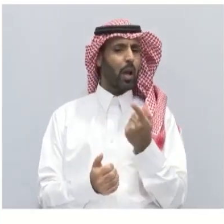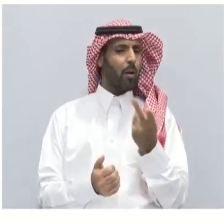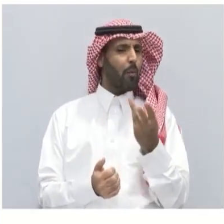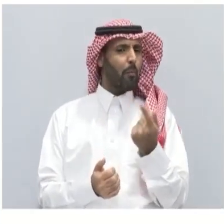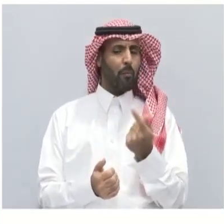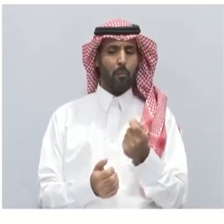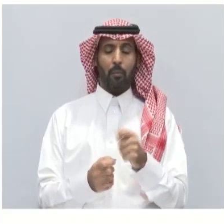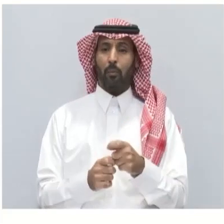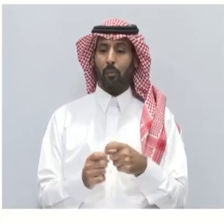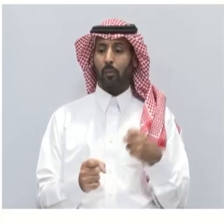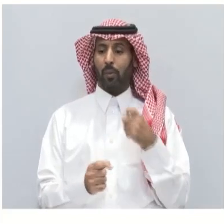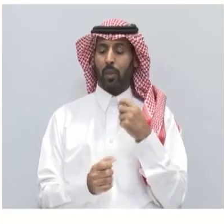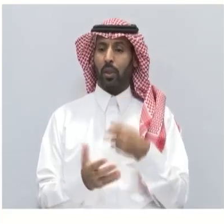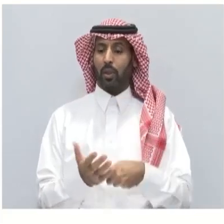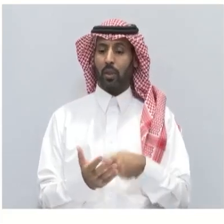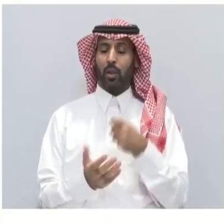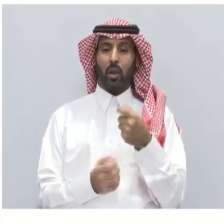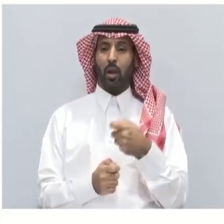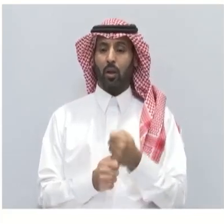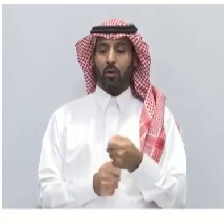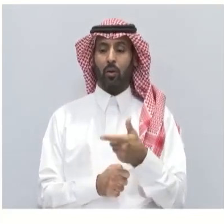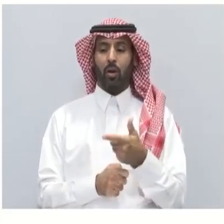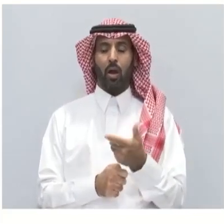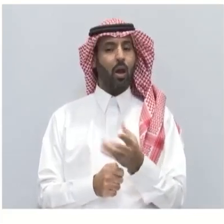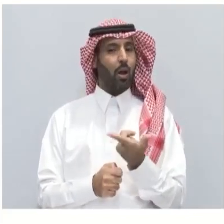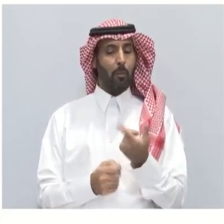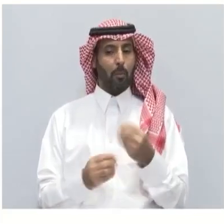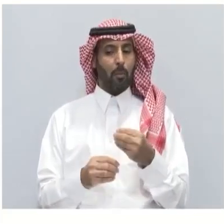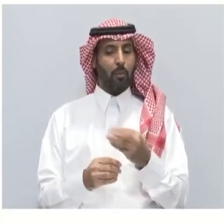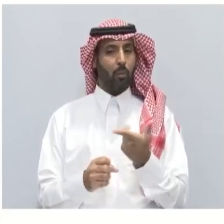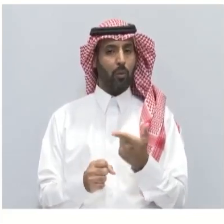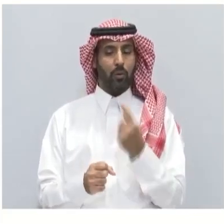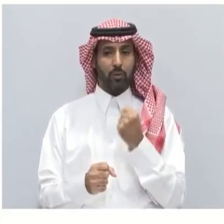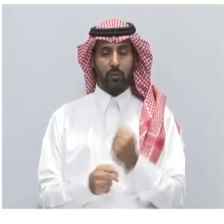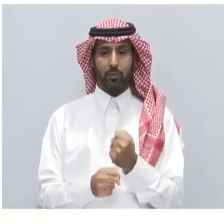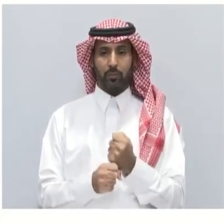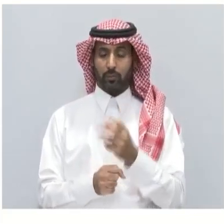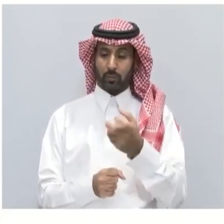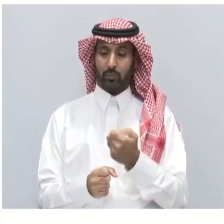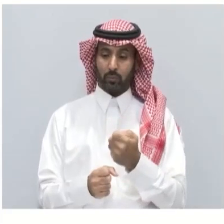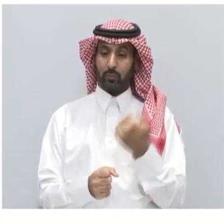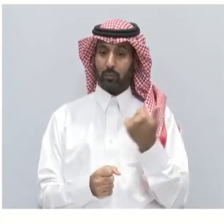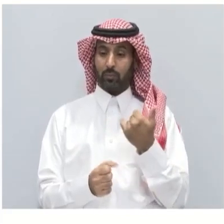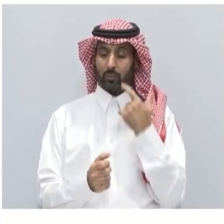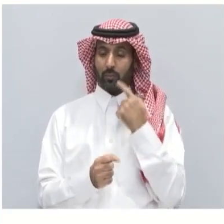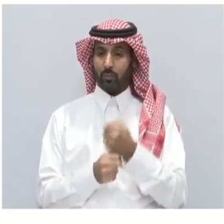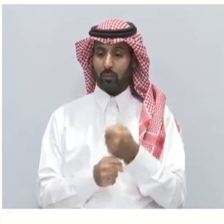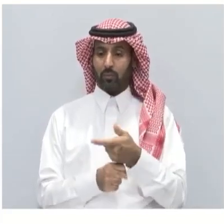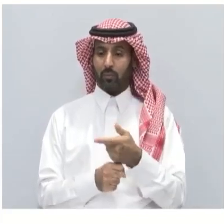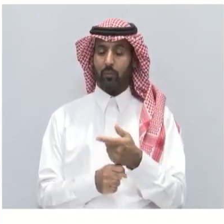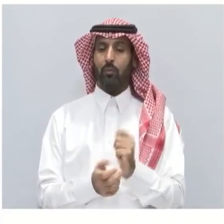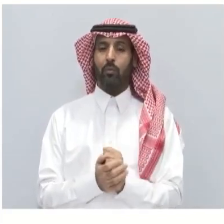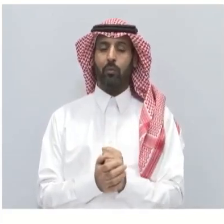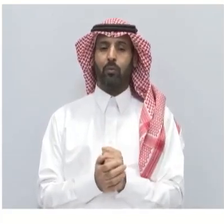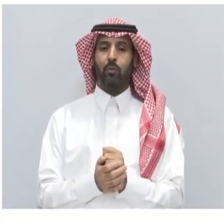money you want to make? How much money? Of course, money is an important issue in a job. How